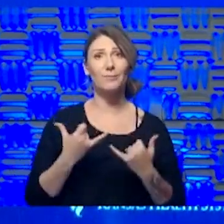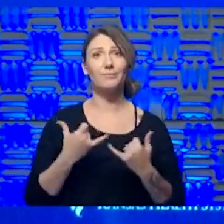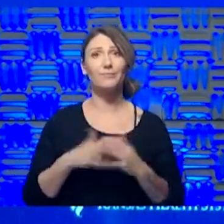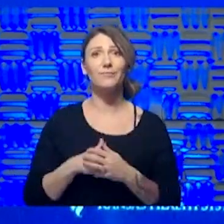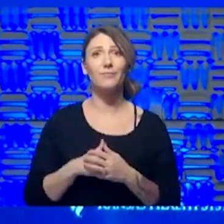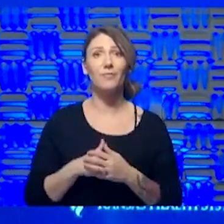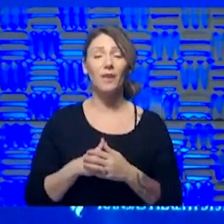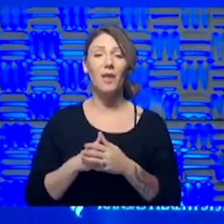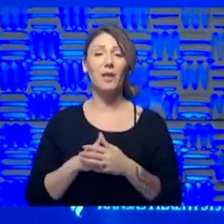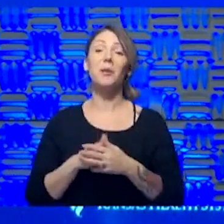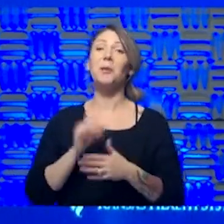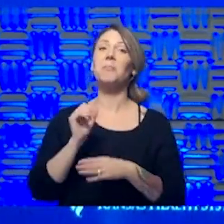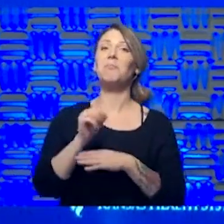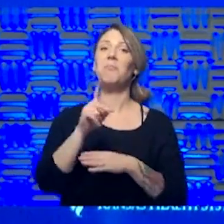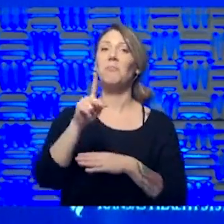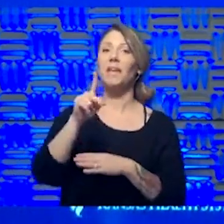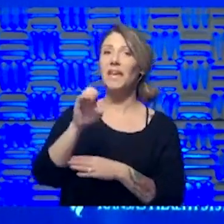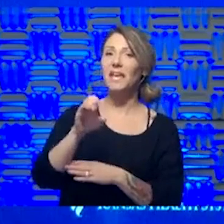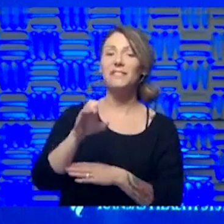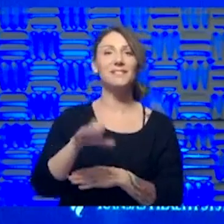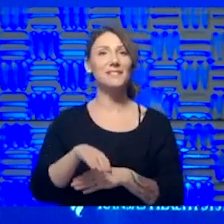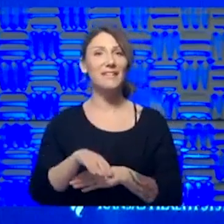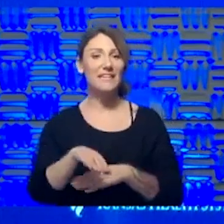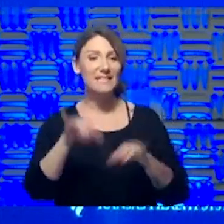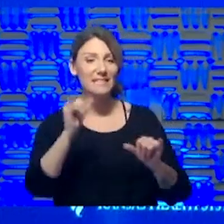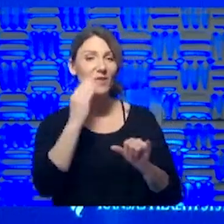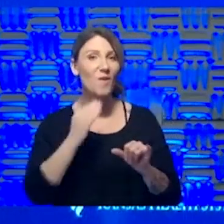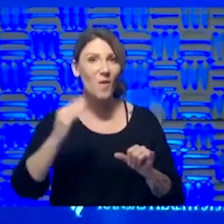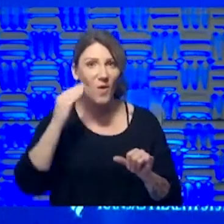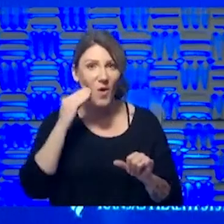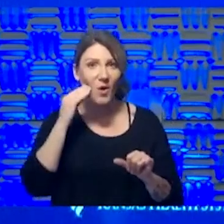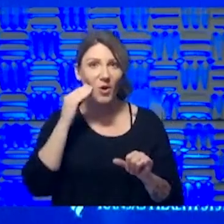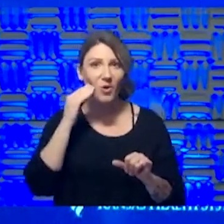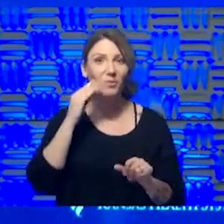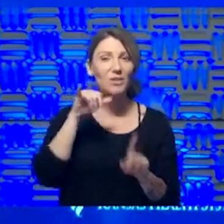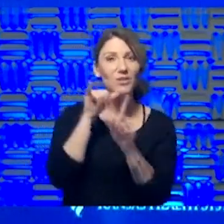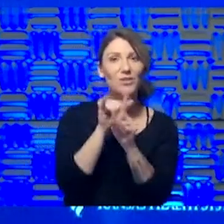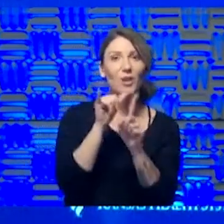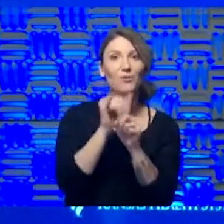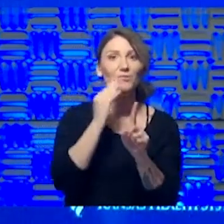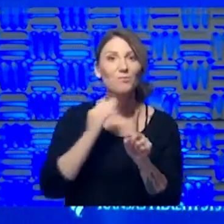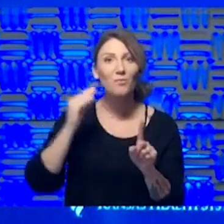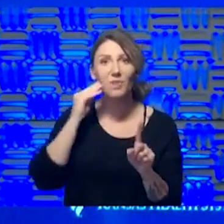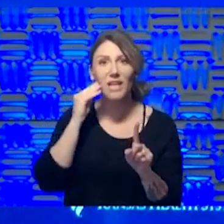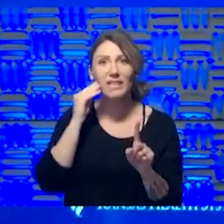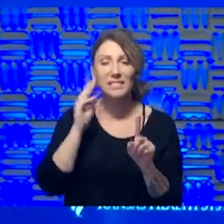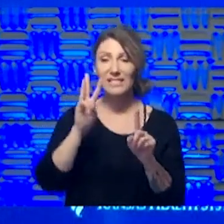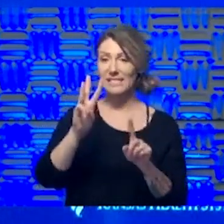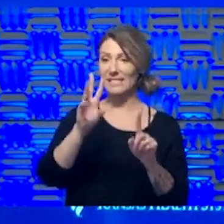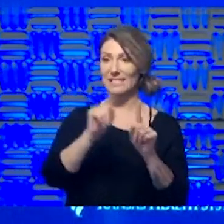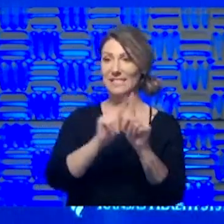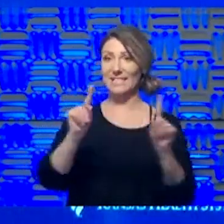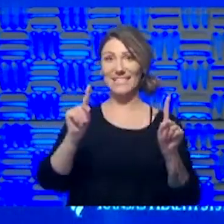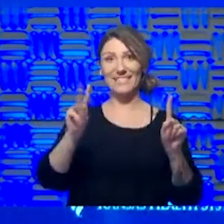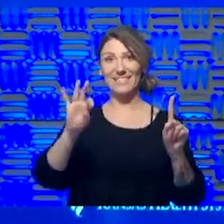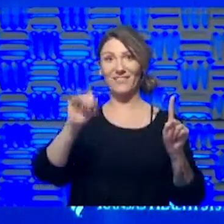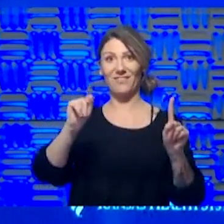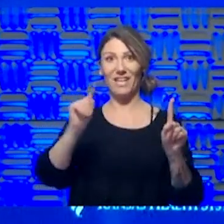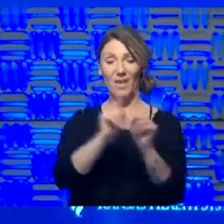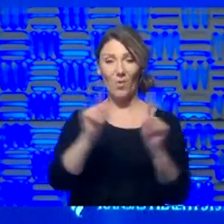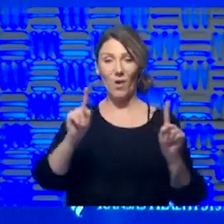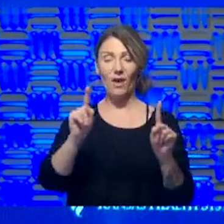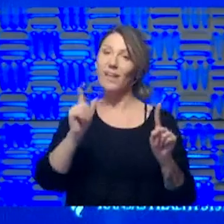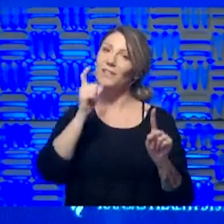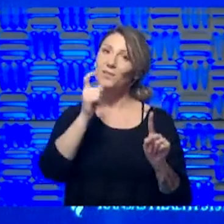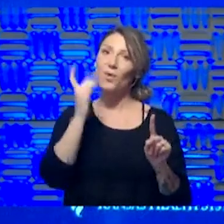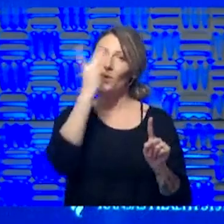City, shelter in place, stay at home. 6 feet away, wash your hands, don't touch your face, and